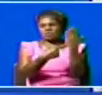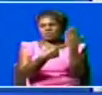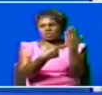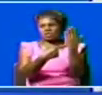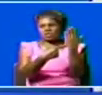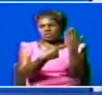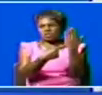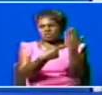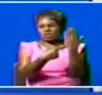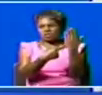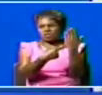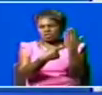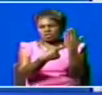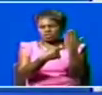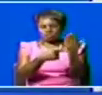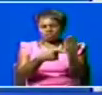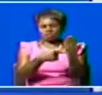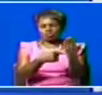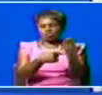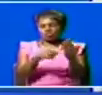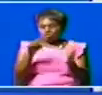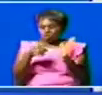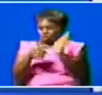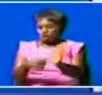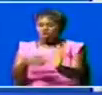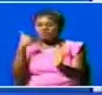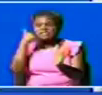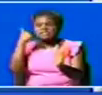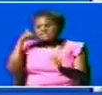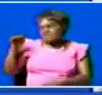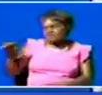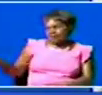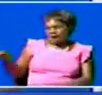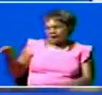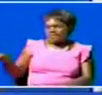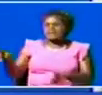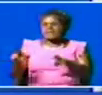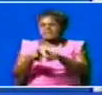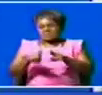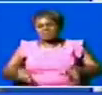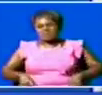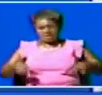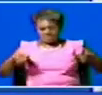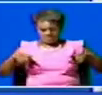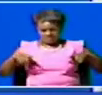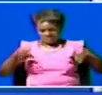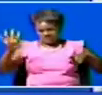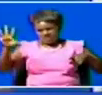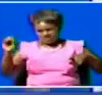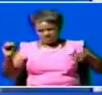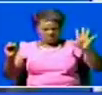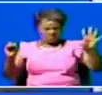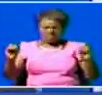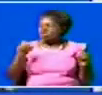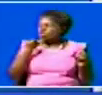up the diseases in early stage, and also due to the lifestyle. So it's 50-50. It's